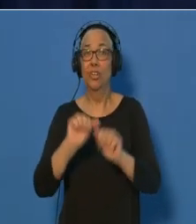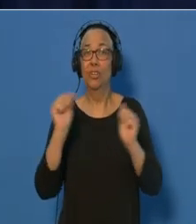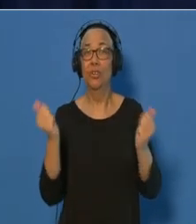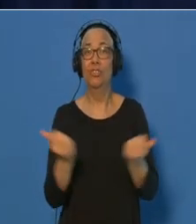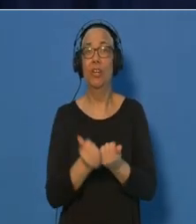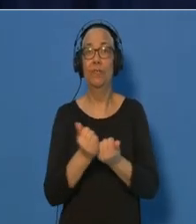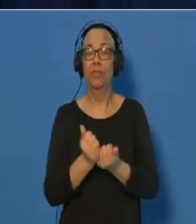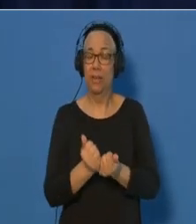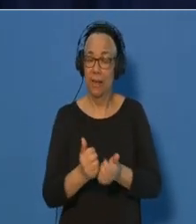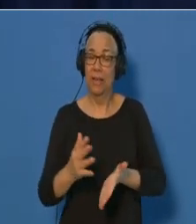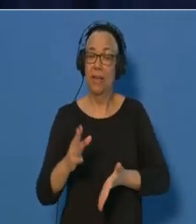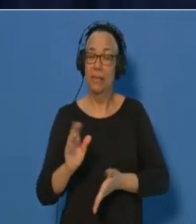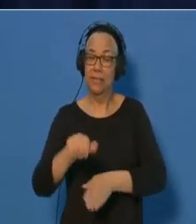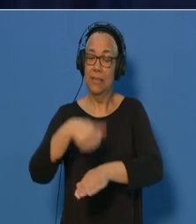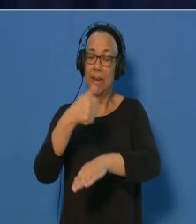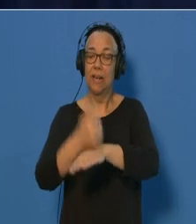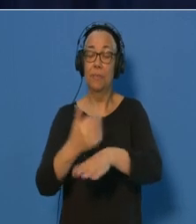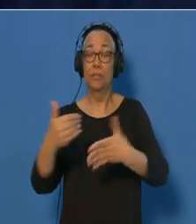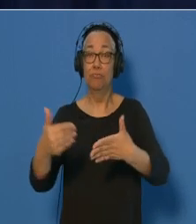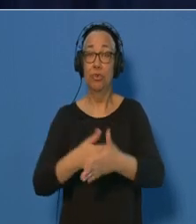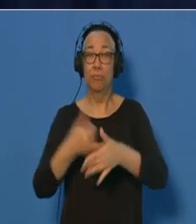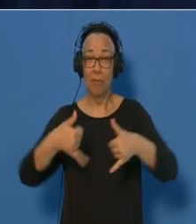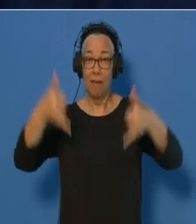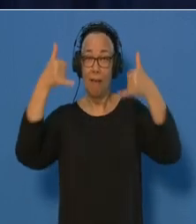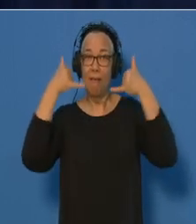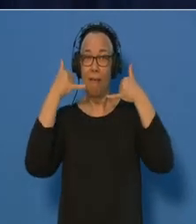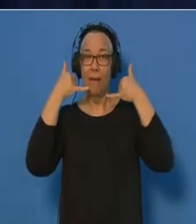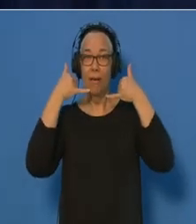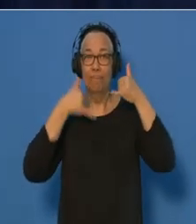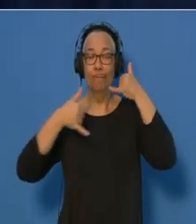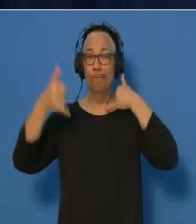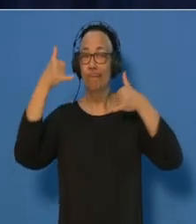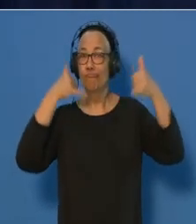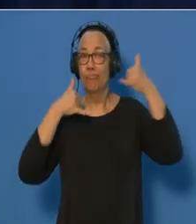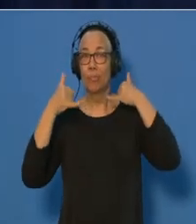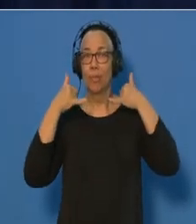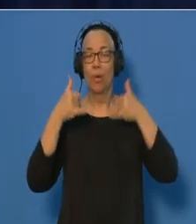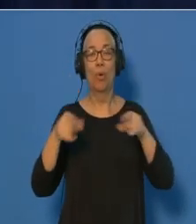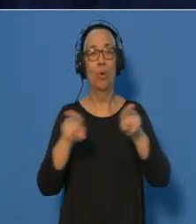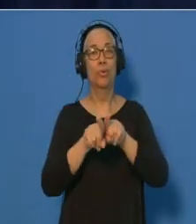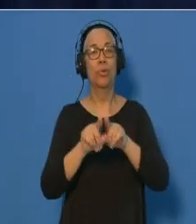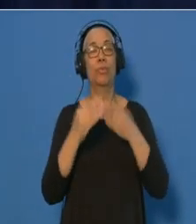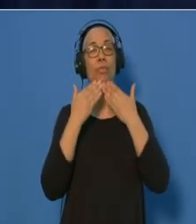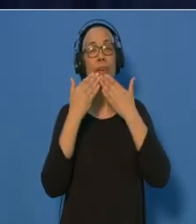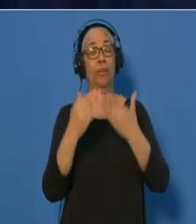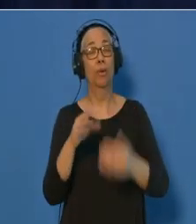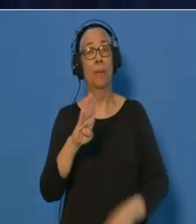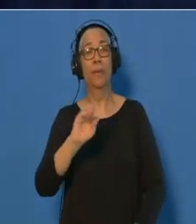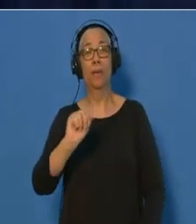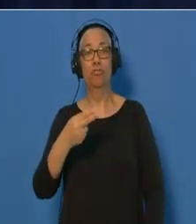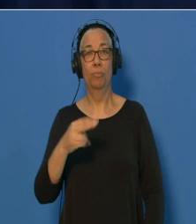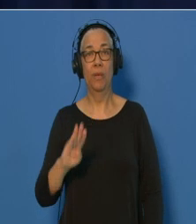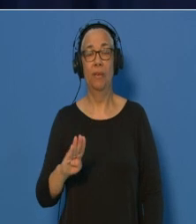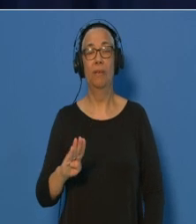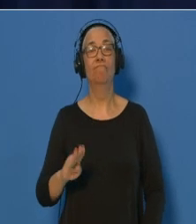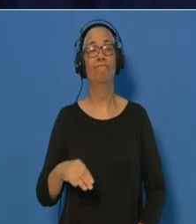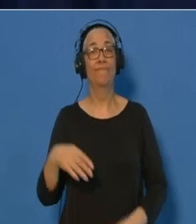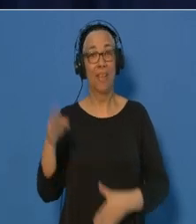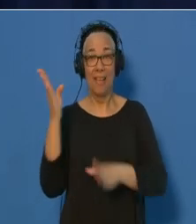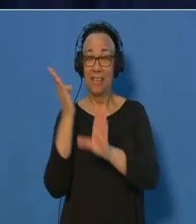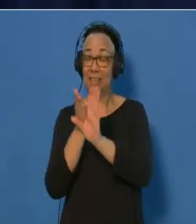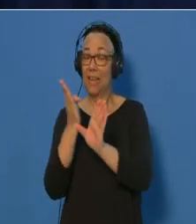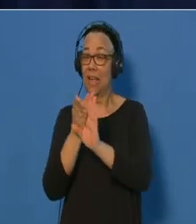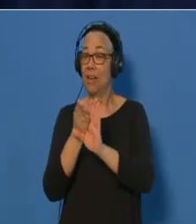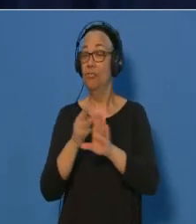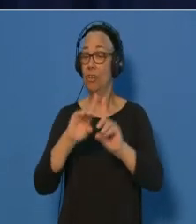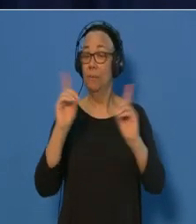manage this new hotline. We are also thankful for the contributions of the Bermuda Hospitals Board's Psychiatry Department and